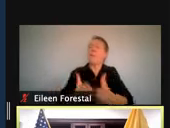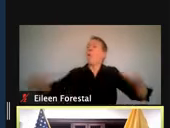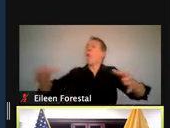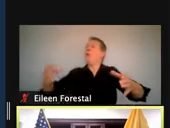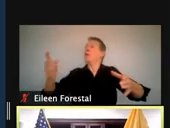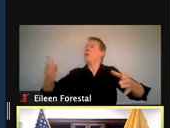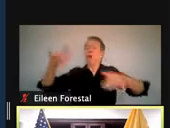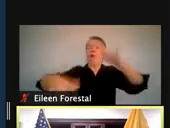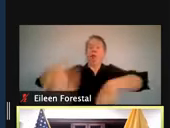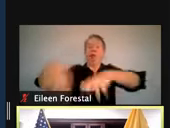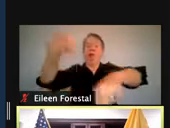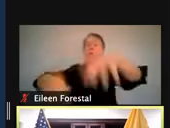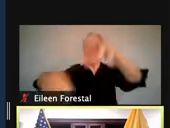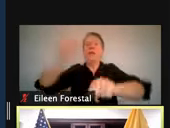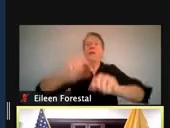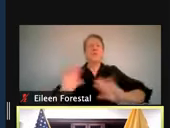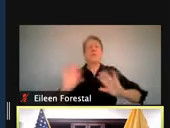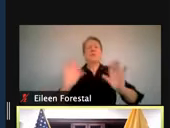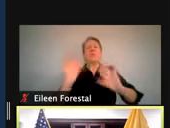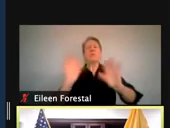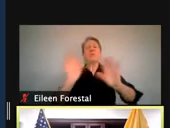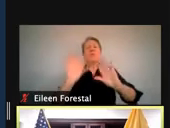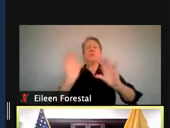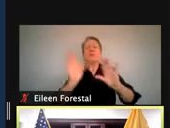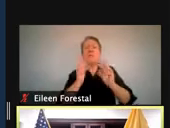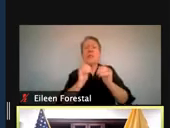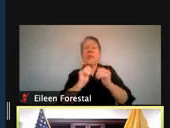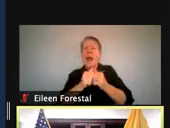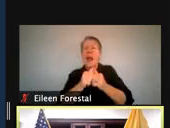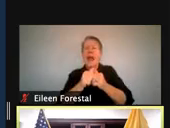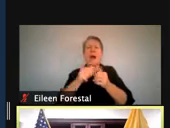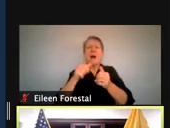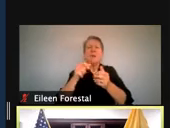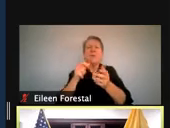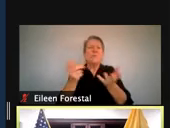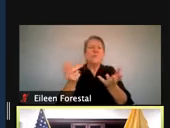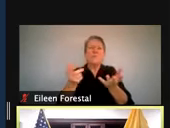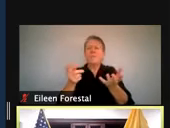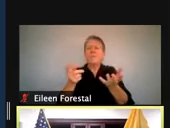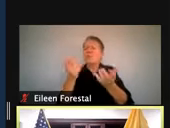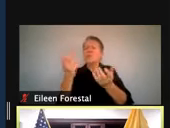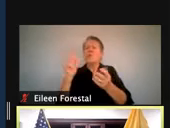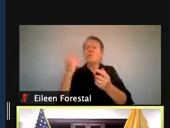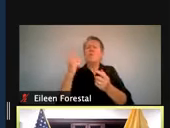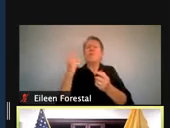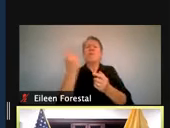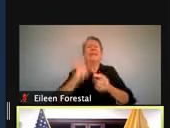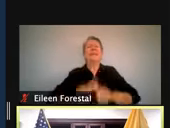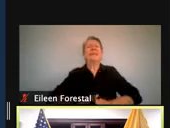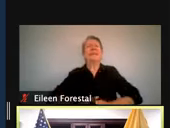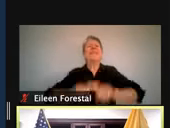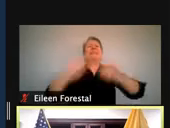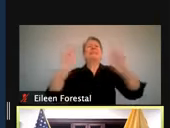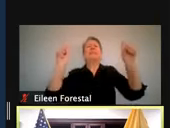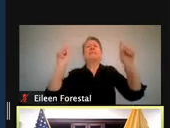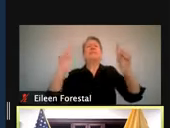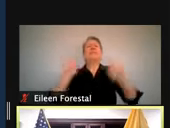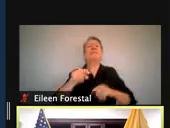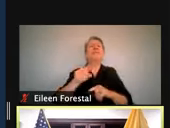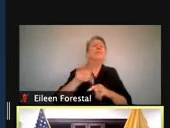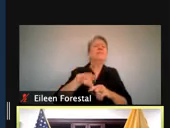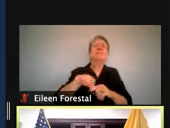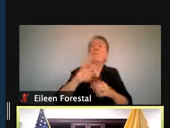of your Halloween activities outdoors, even though it will be cold. Our Halloween guidance is available. Judy talked to it a couple of